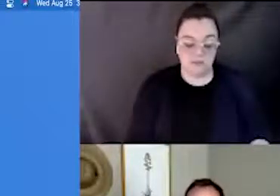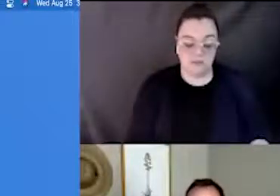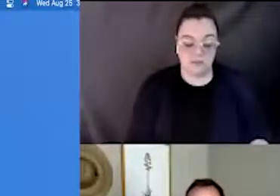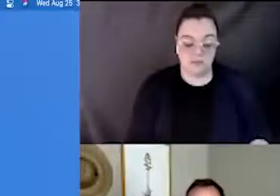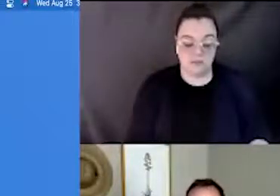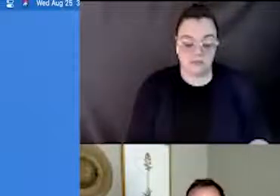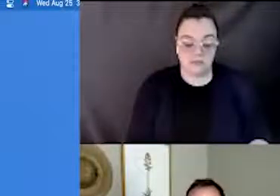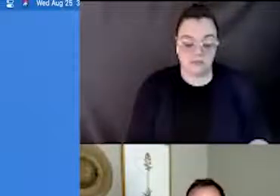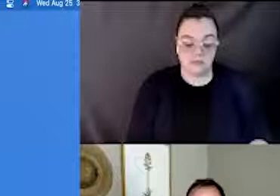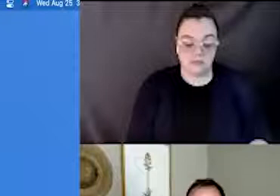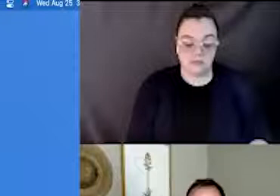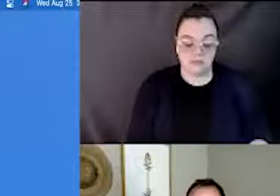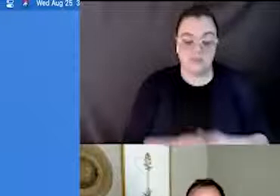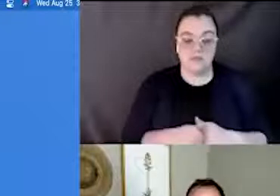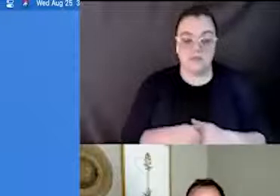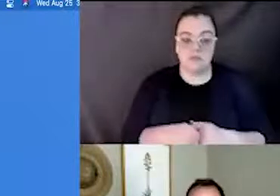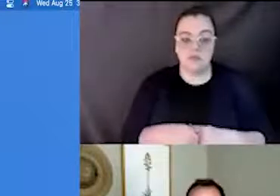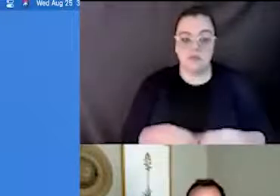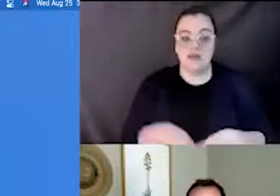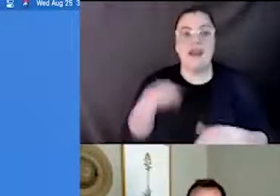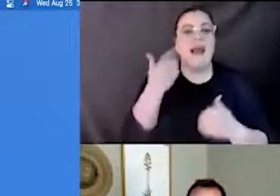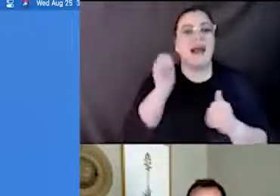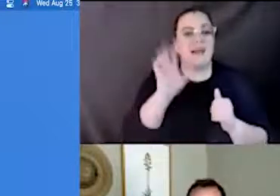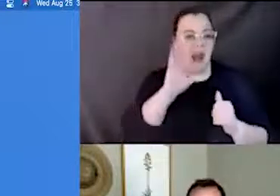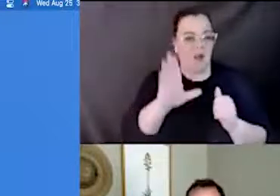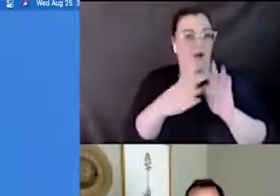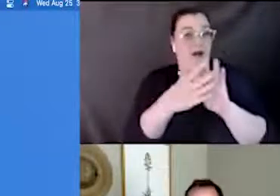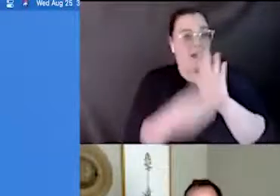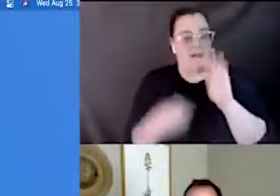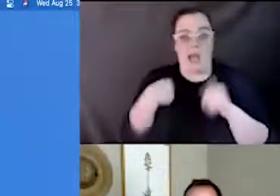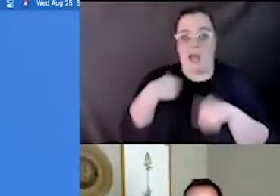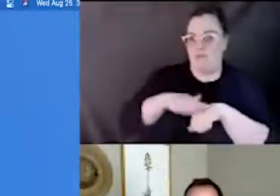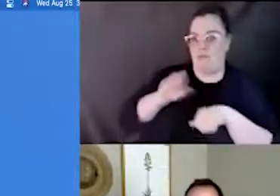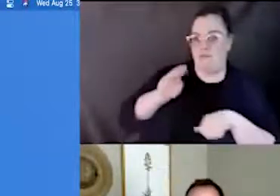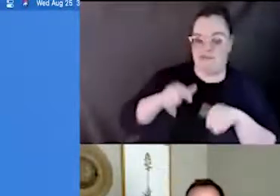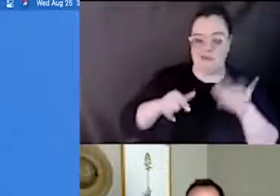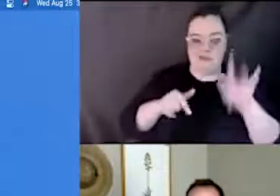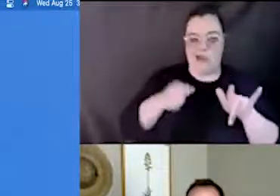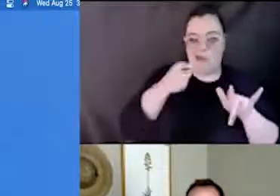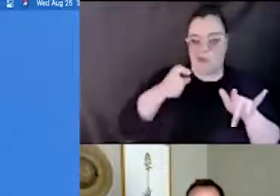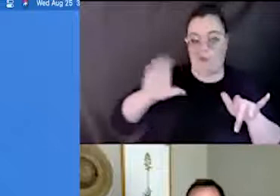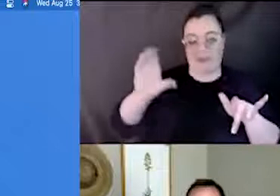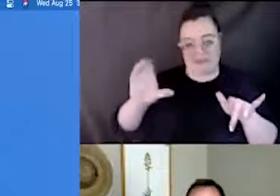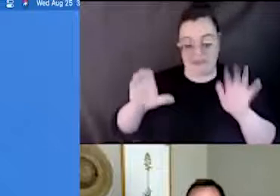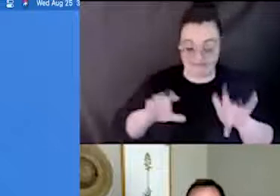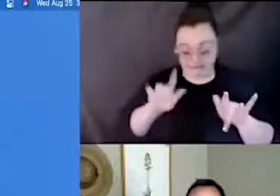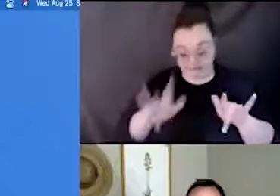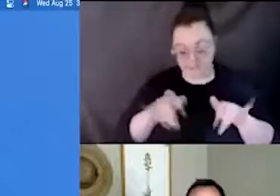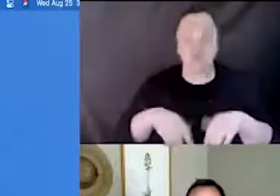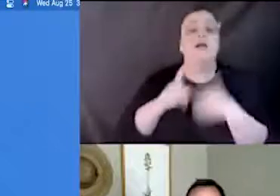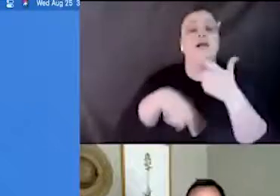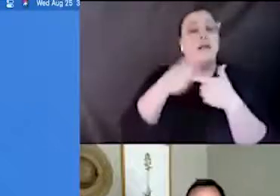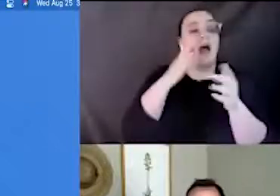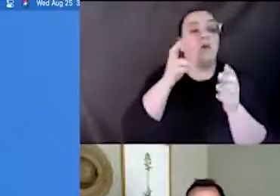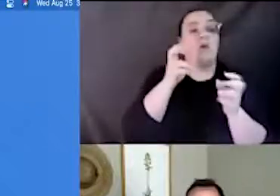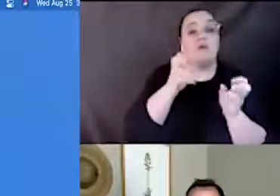or Control-C on a PC or Command-C on a Mac. I'm actually on a Mac. So I have that copied, and then I'm going to drag this